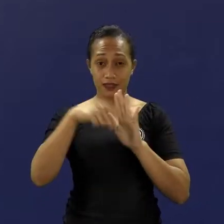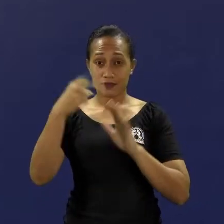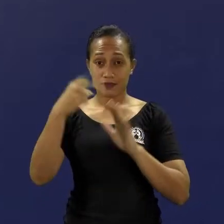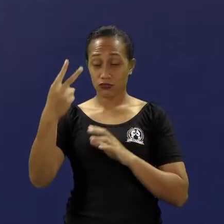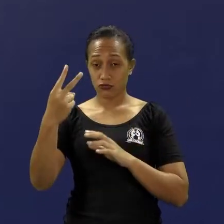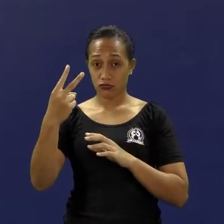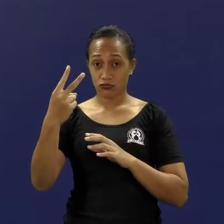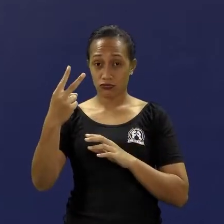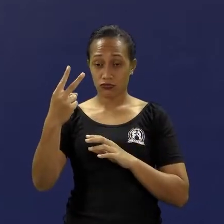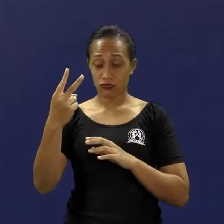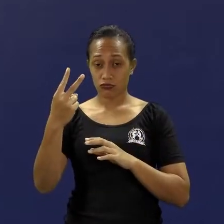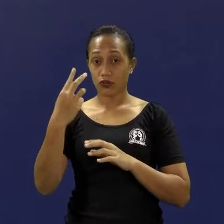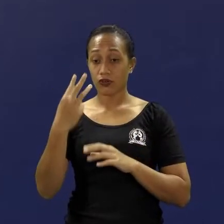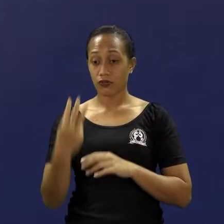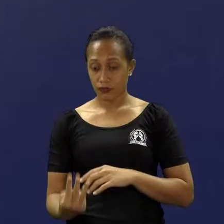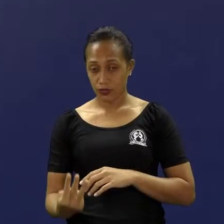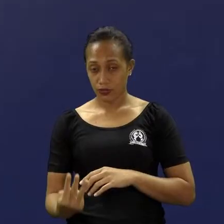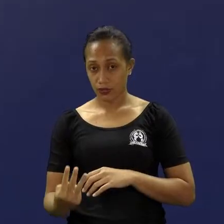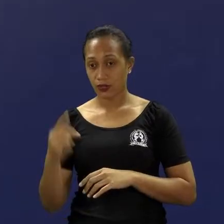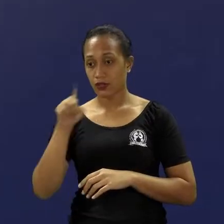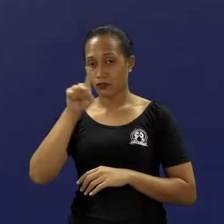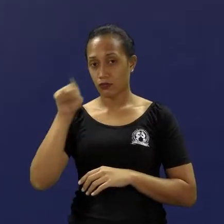3 bracket.